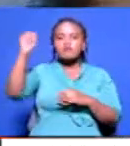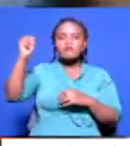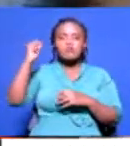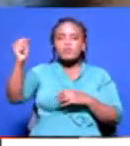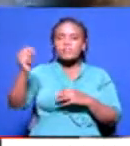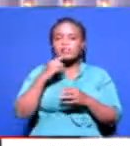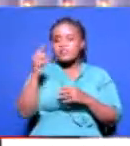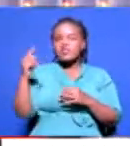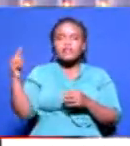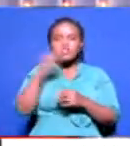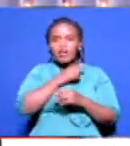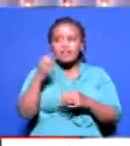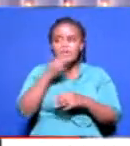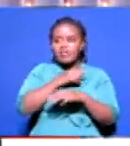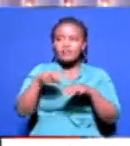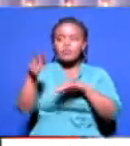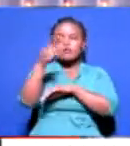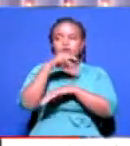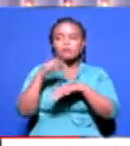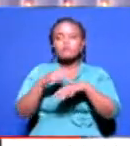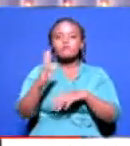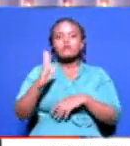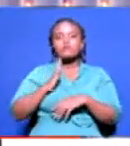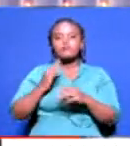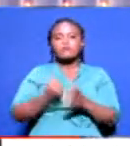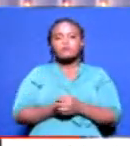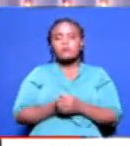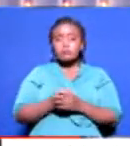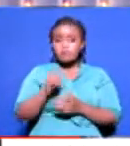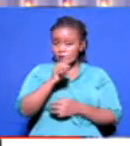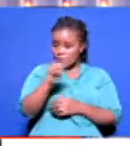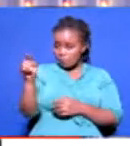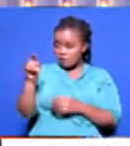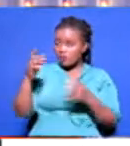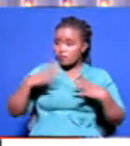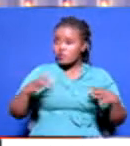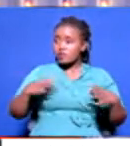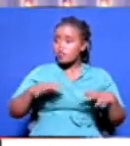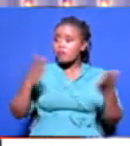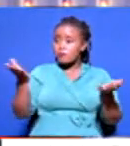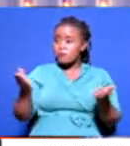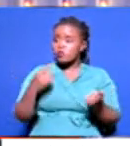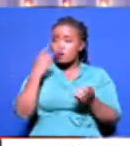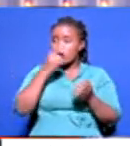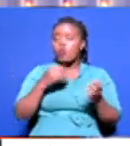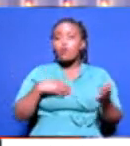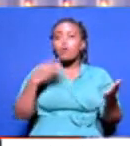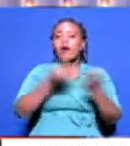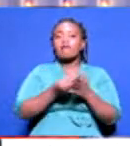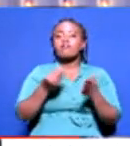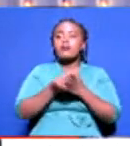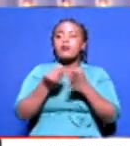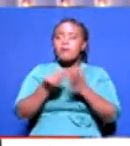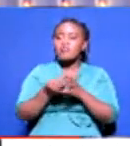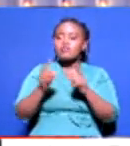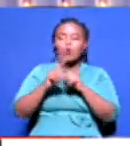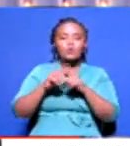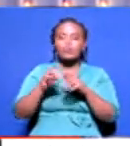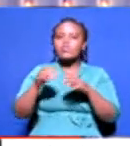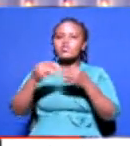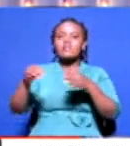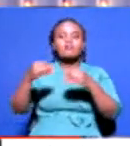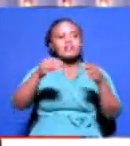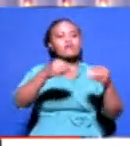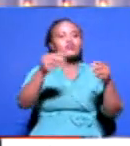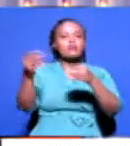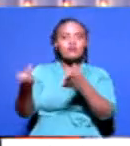national security. These people are the only ones who have that kind of money that they will give around like that. They